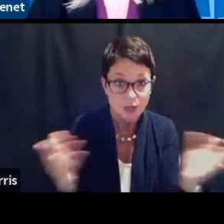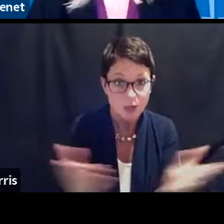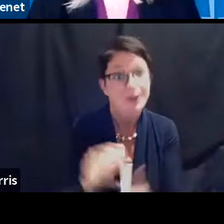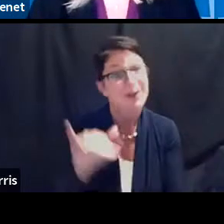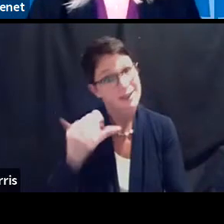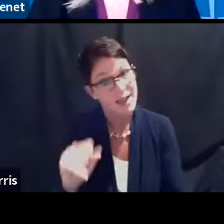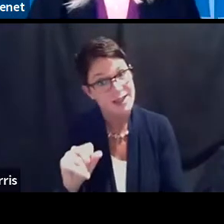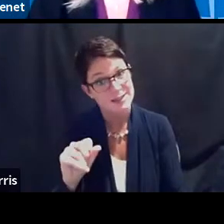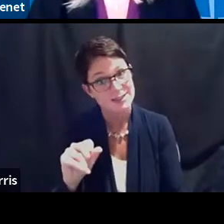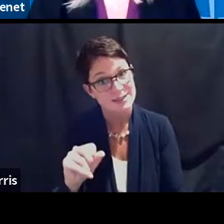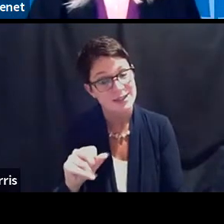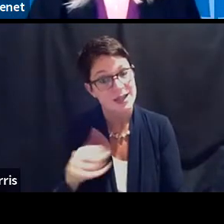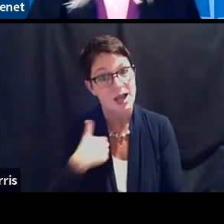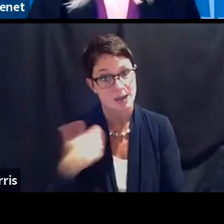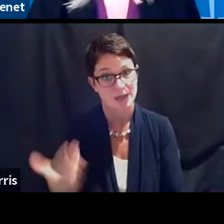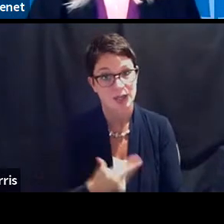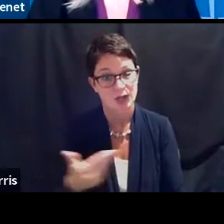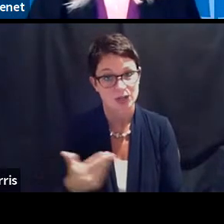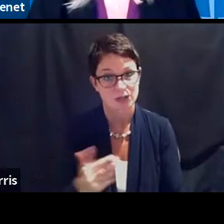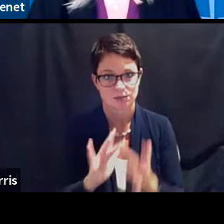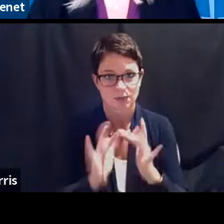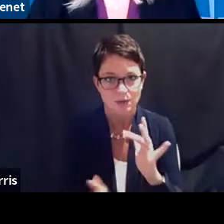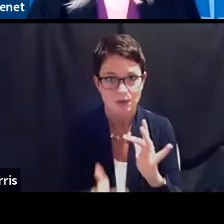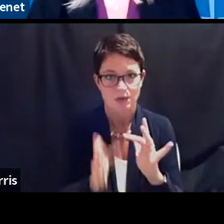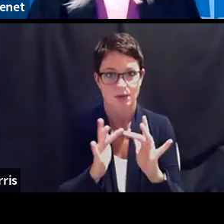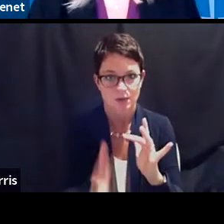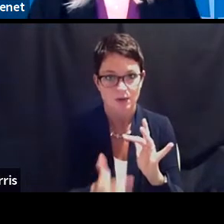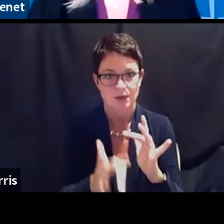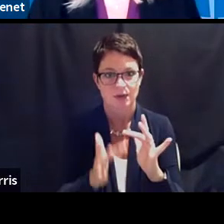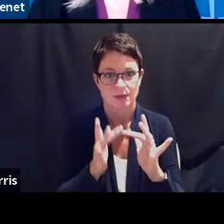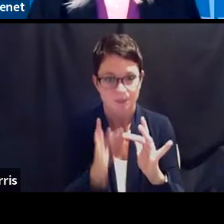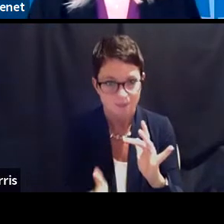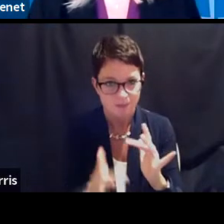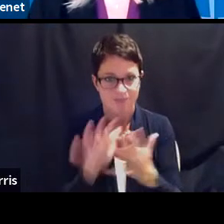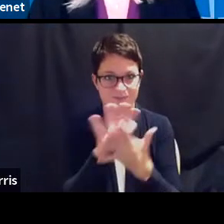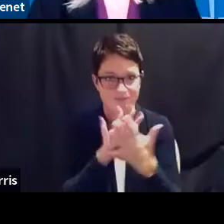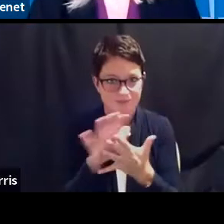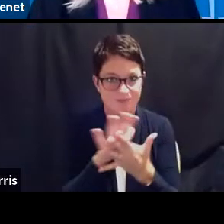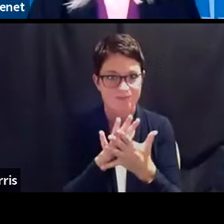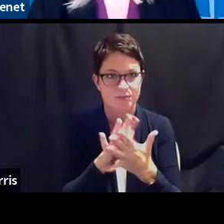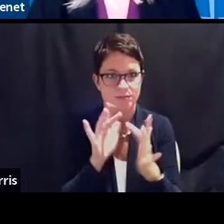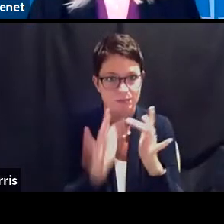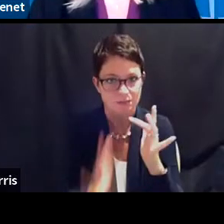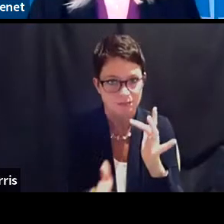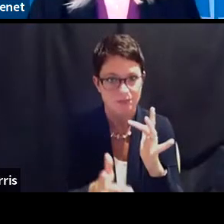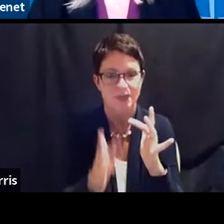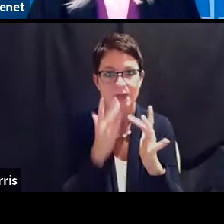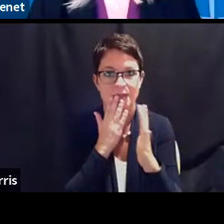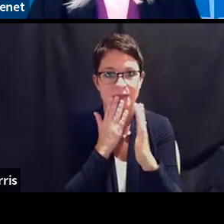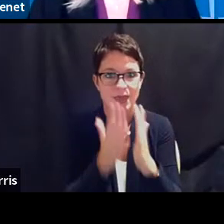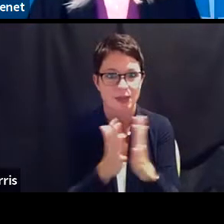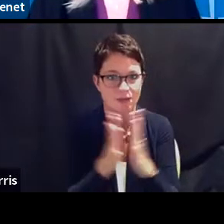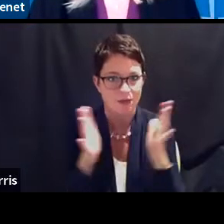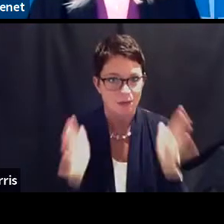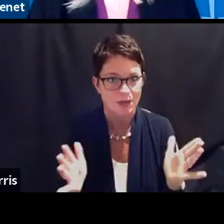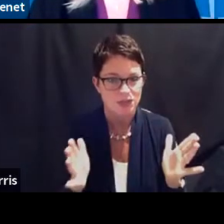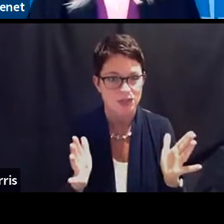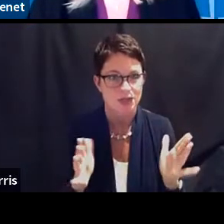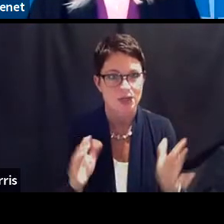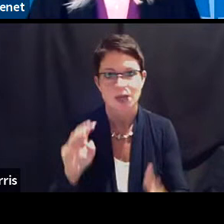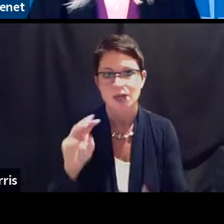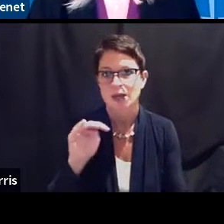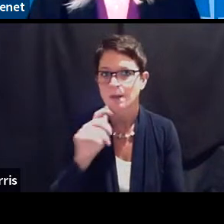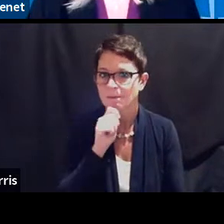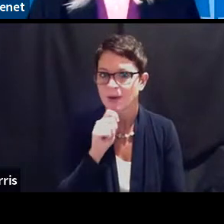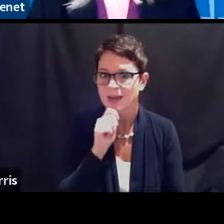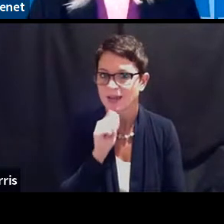Yes, thank you very much. Yes, thank you very much. My name is